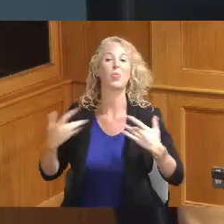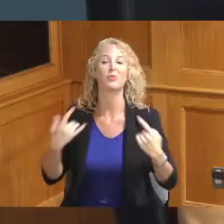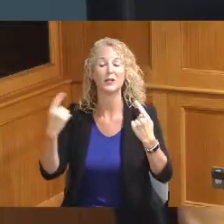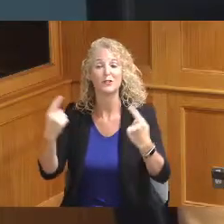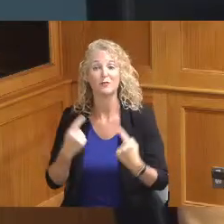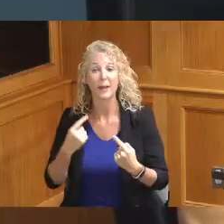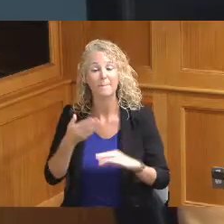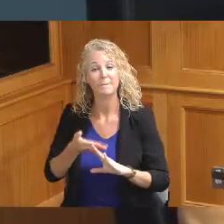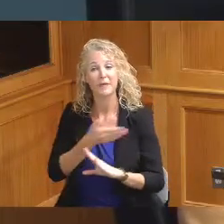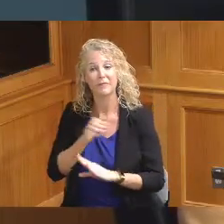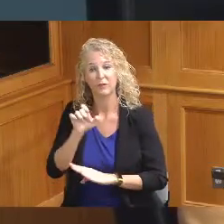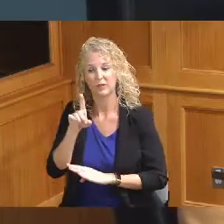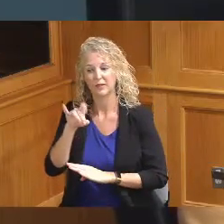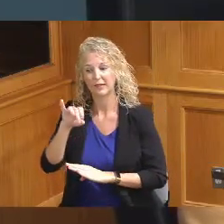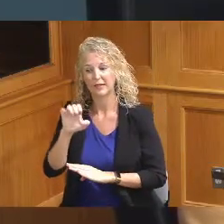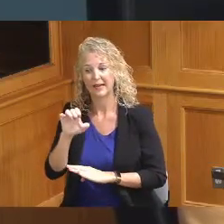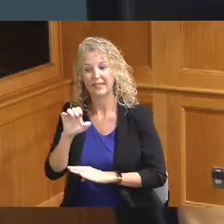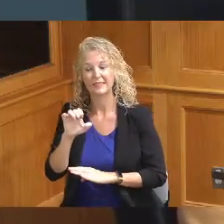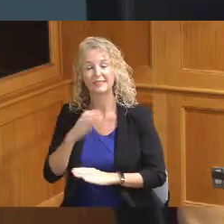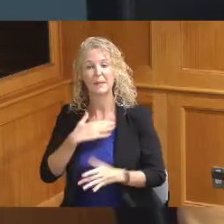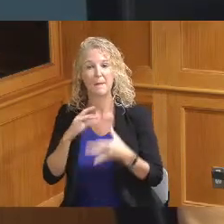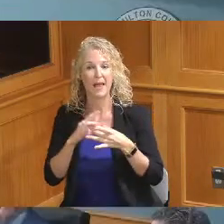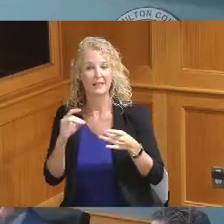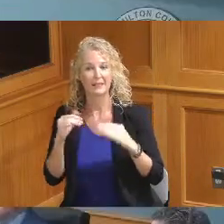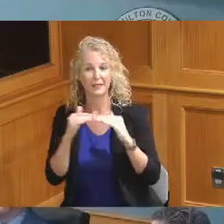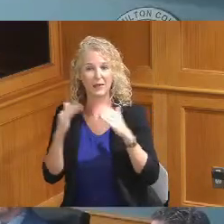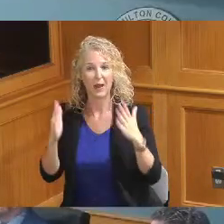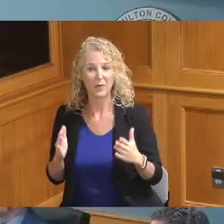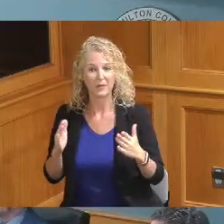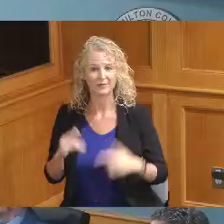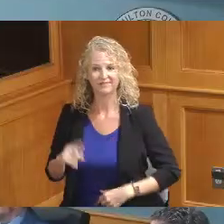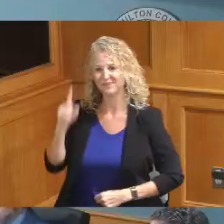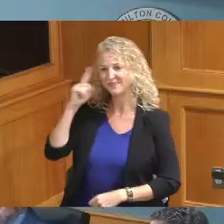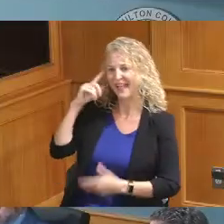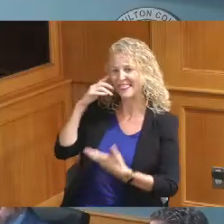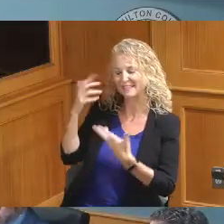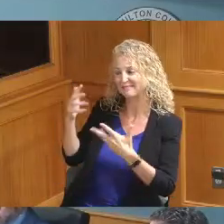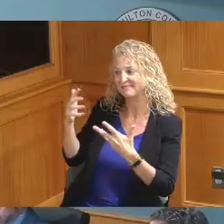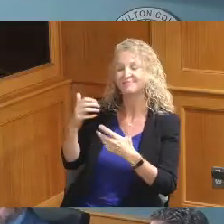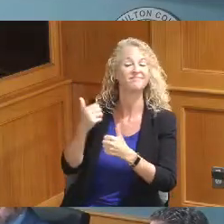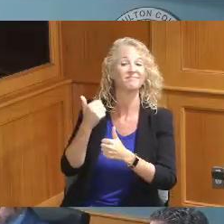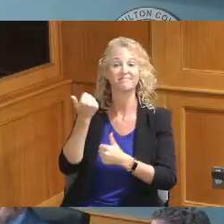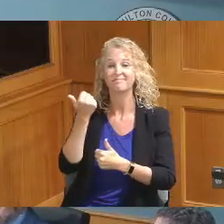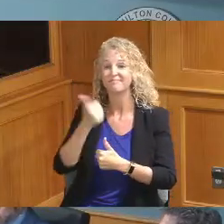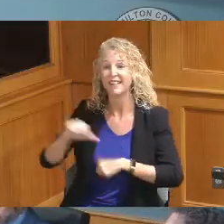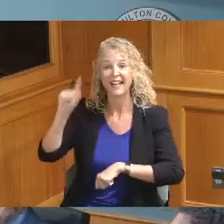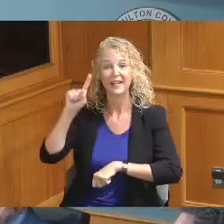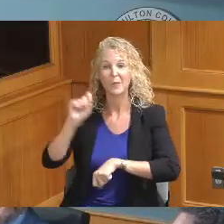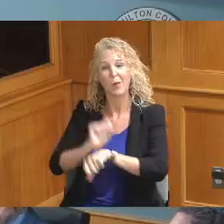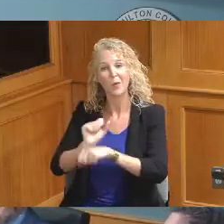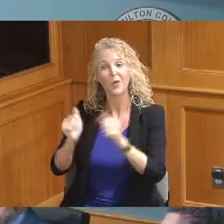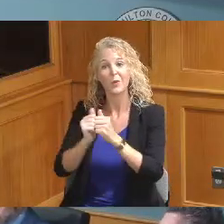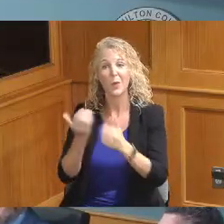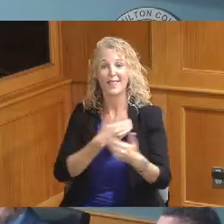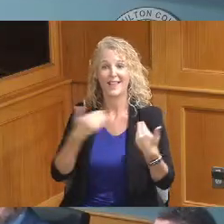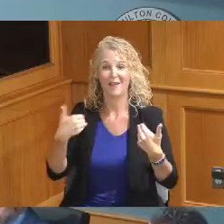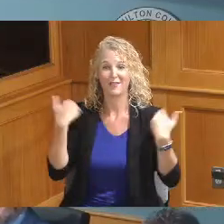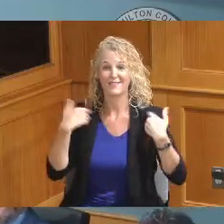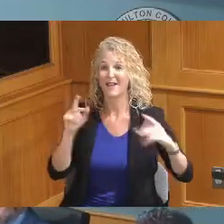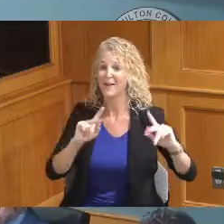get to Eddie, I would like to turn it over to my colleagues for comments. Thank you. I think you said it all. Anyone who's working with our youth, I applaud